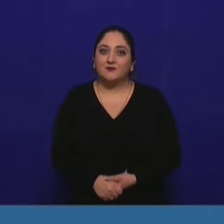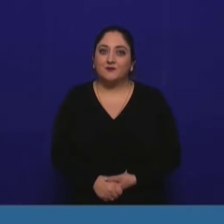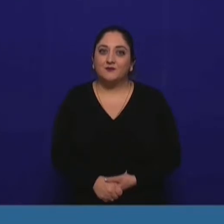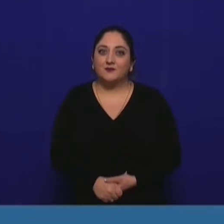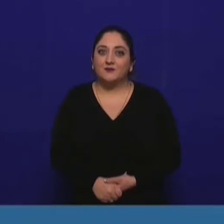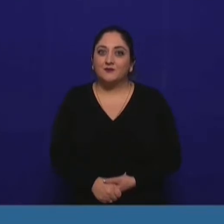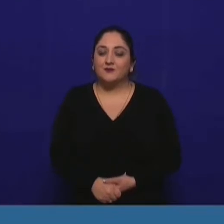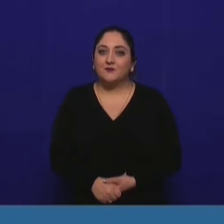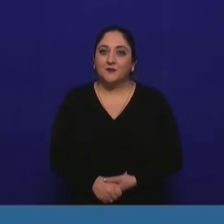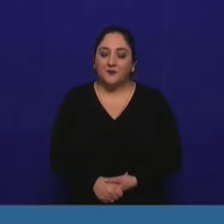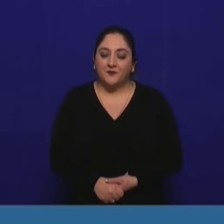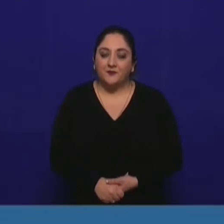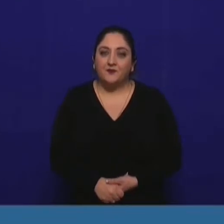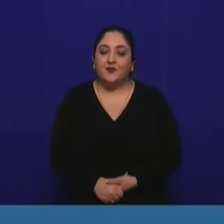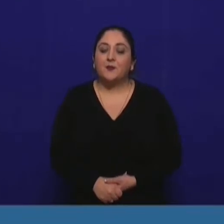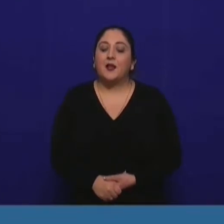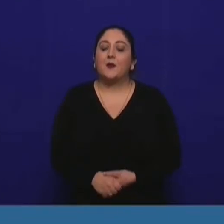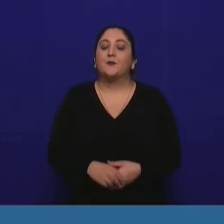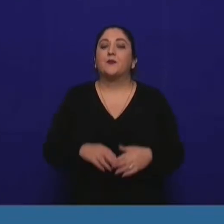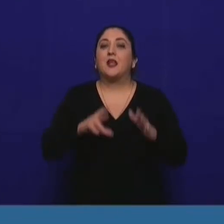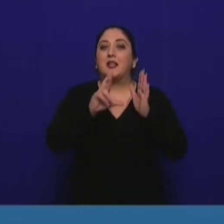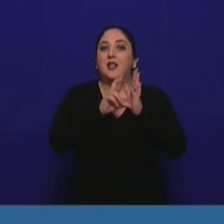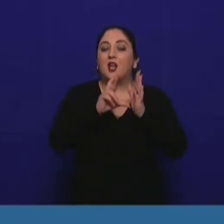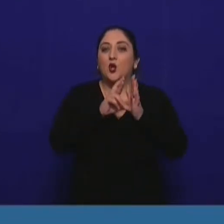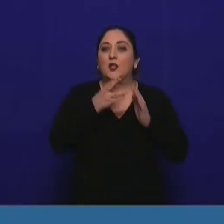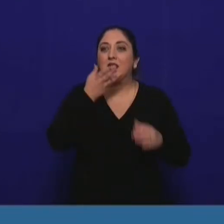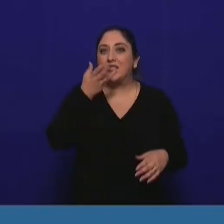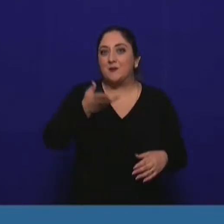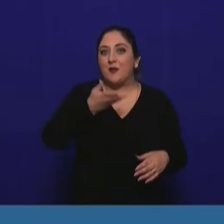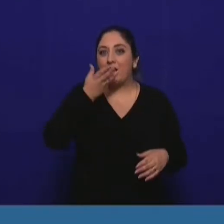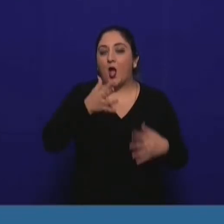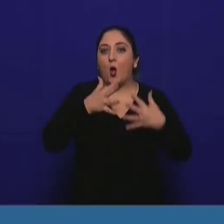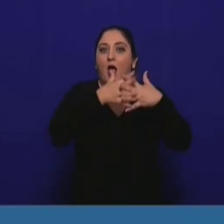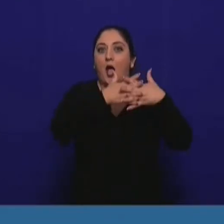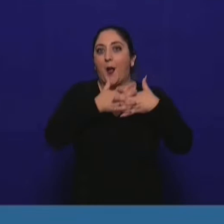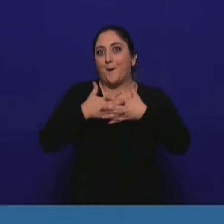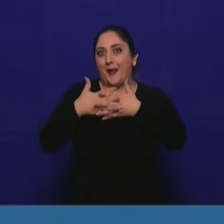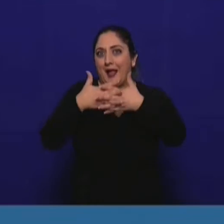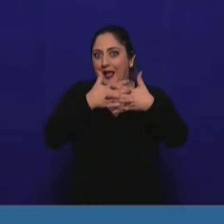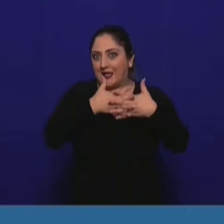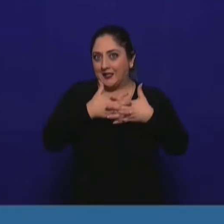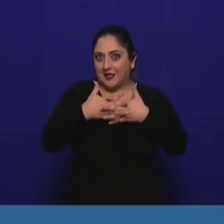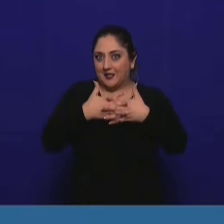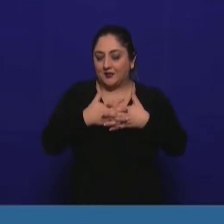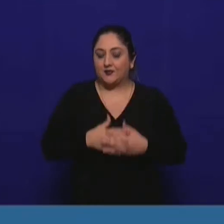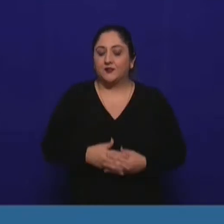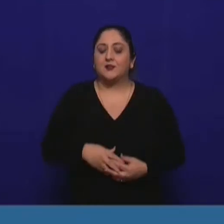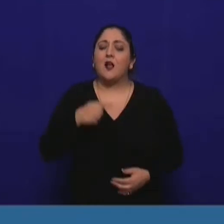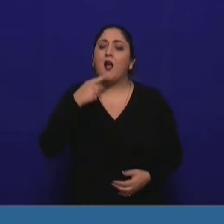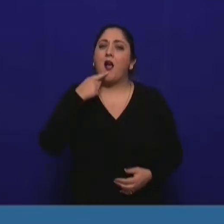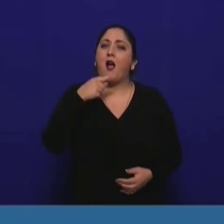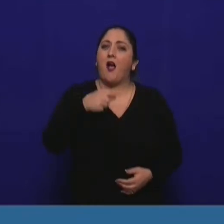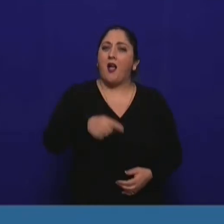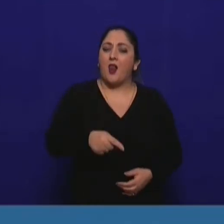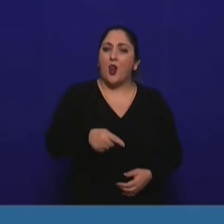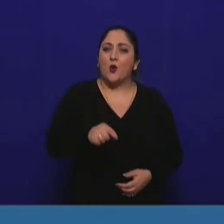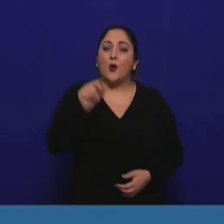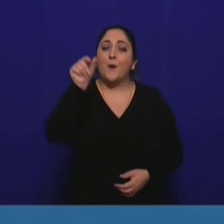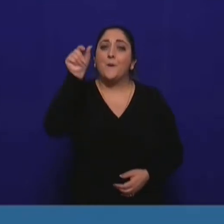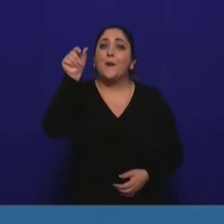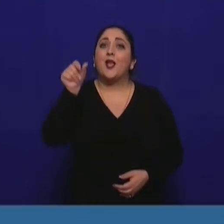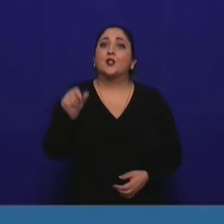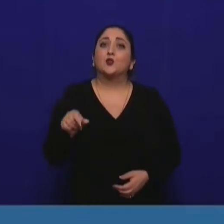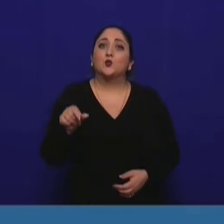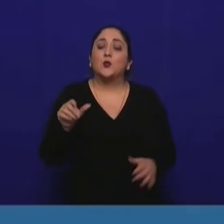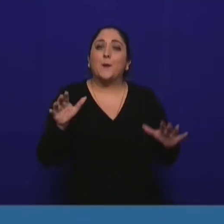ngħatat fl-Istati Uniti, mhux fl-Ewropa, ċentru għal kontroll tal-prevenzjoni u tixrid tal-mart li qed jgħid li persuna,